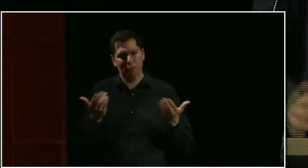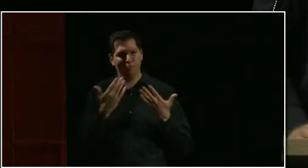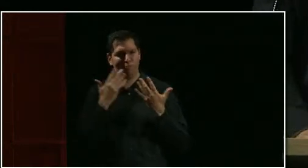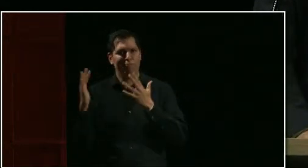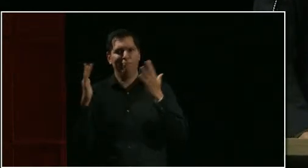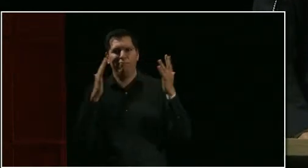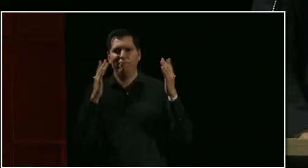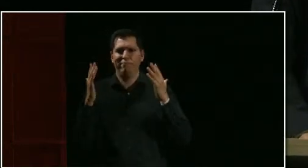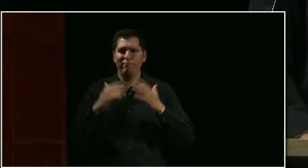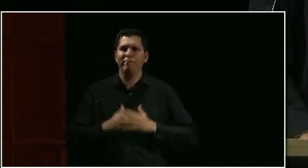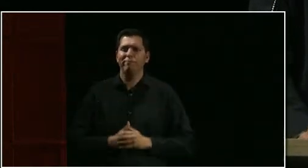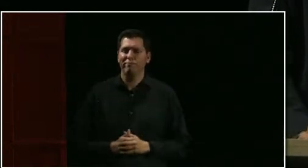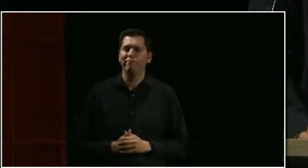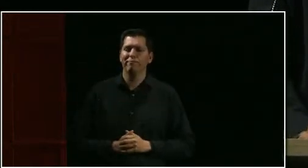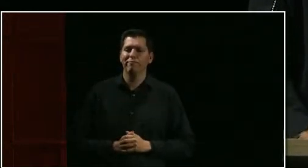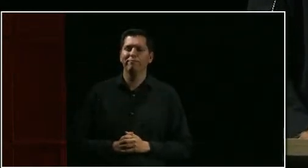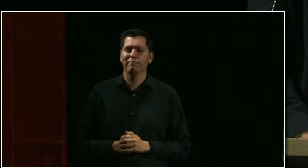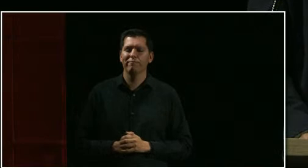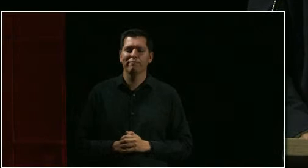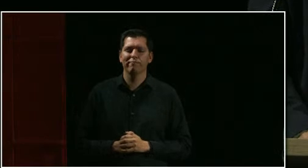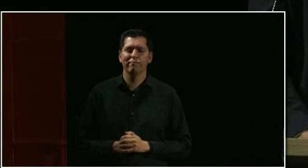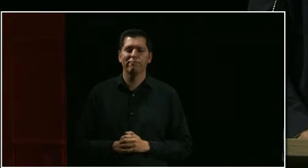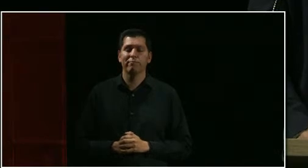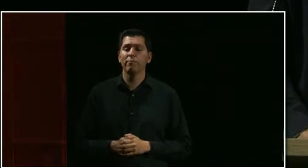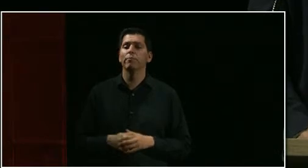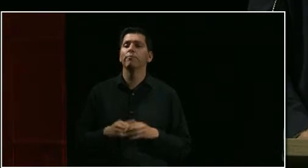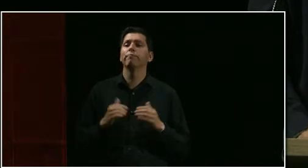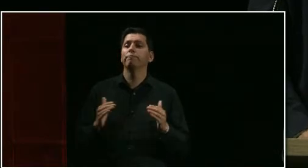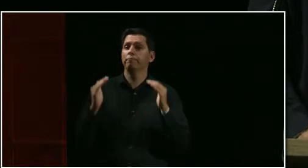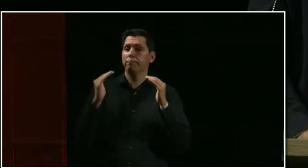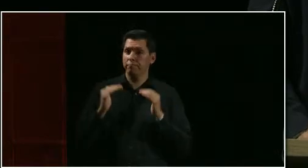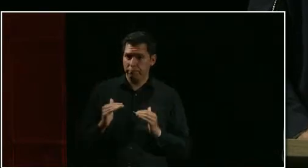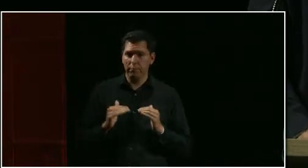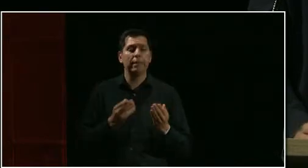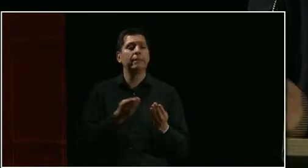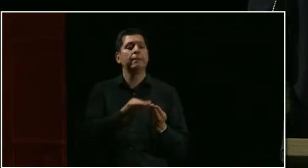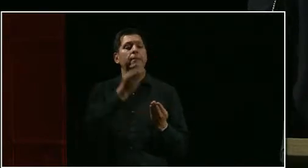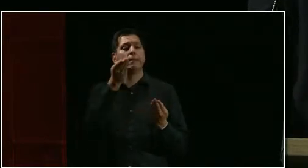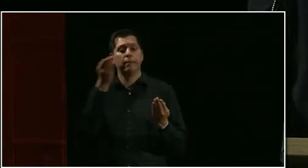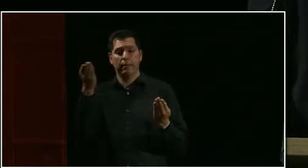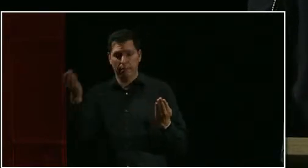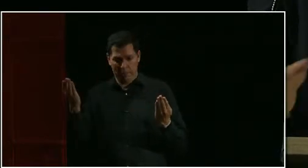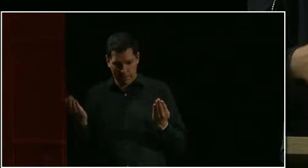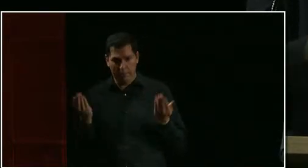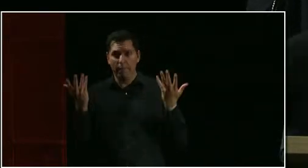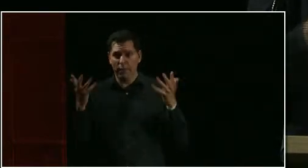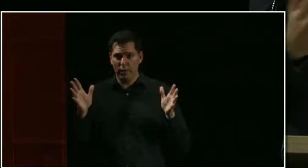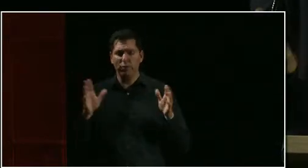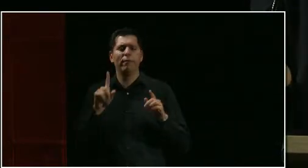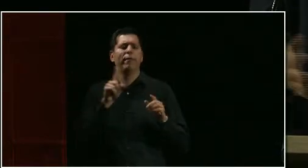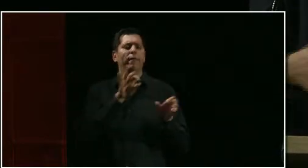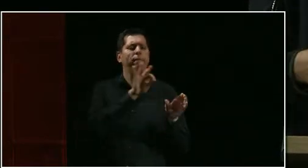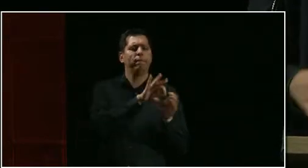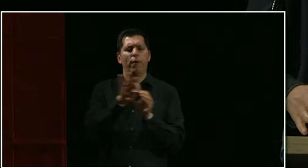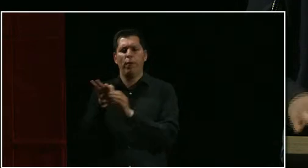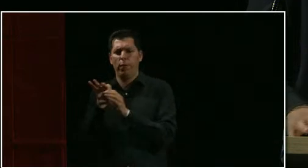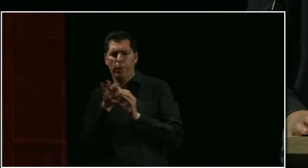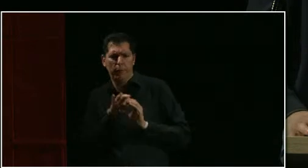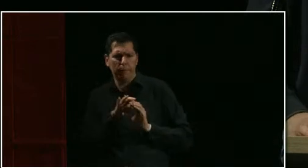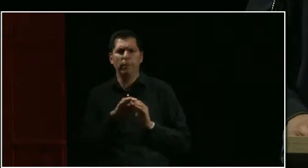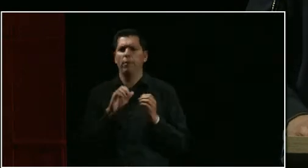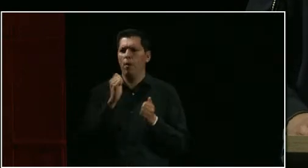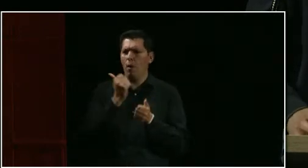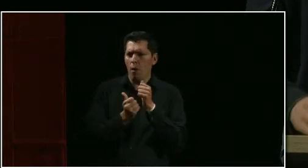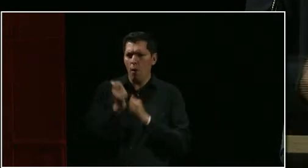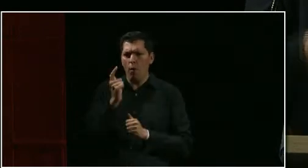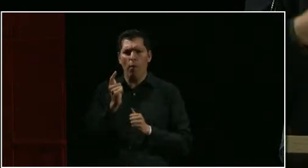Thank you. So then the next step, once we get all our submissions, then we have our voting process. So then we go through the process of making our films available to